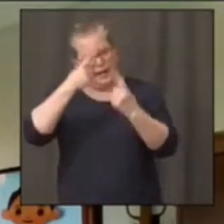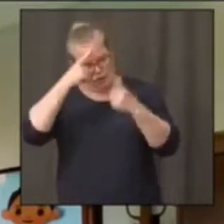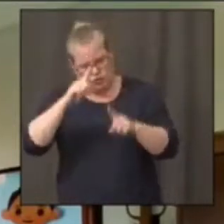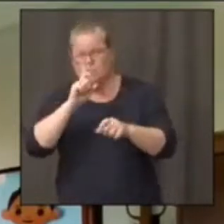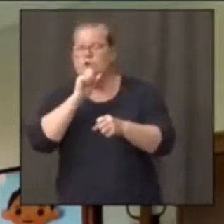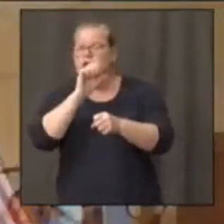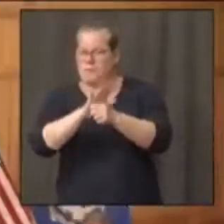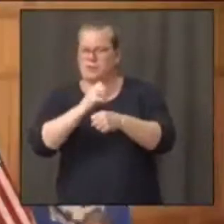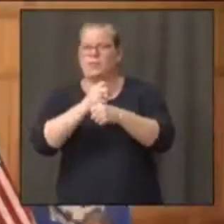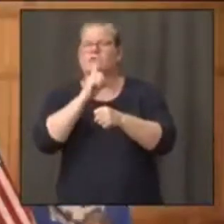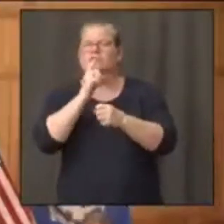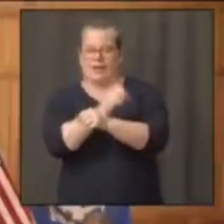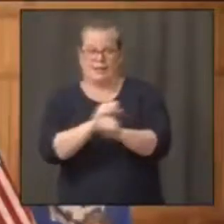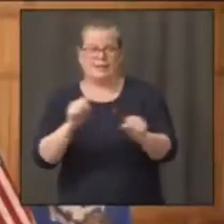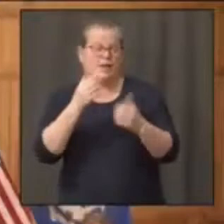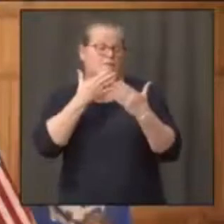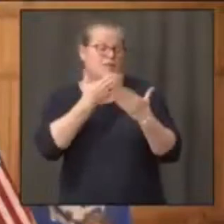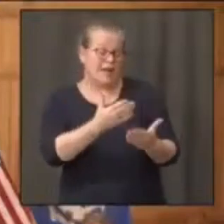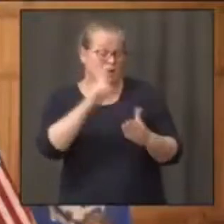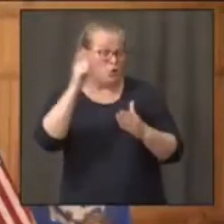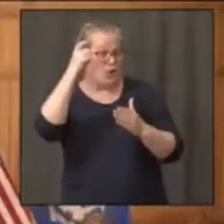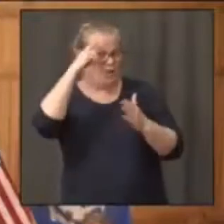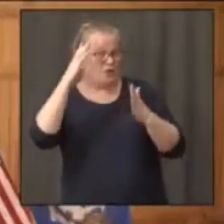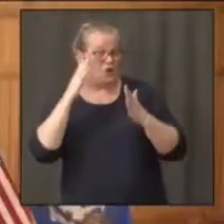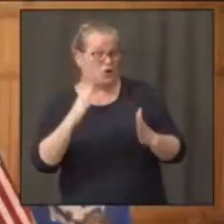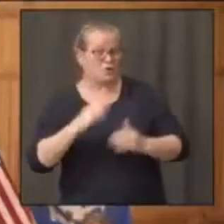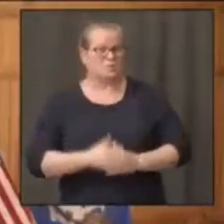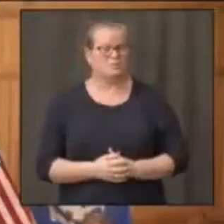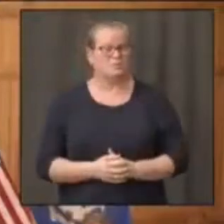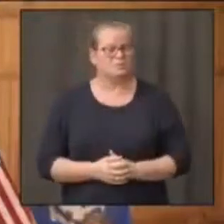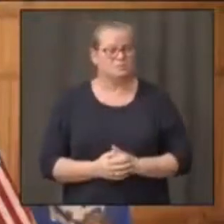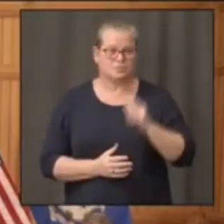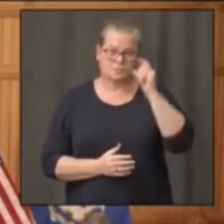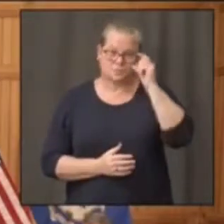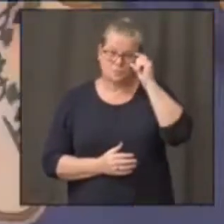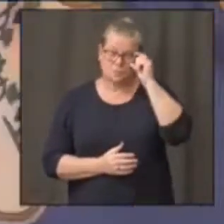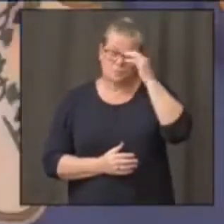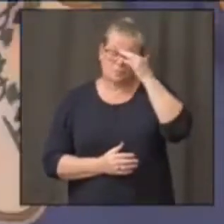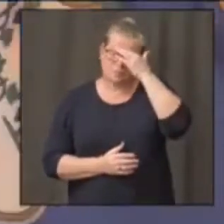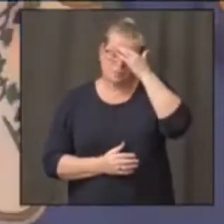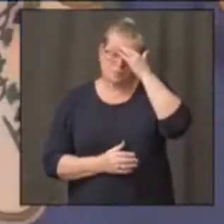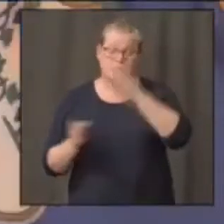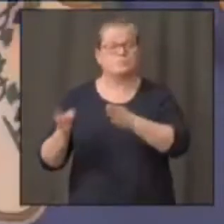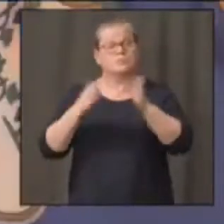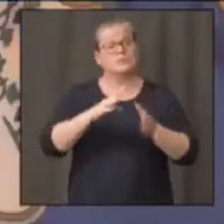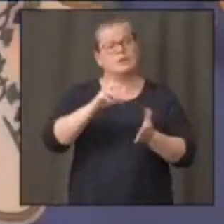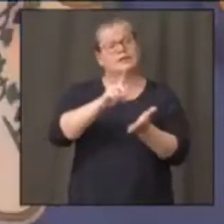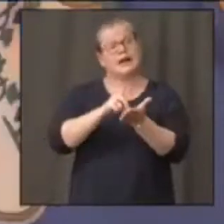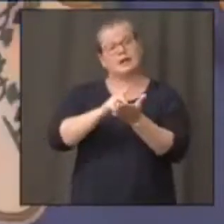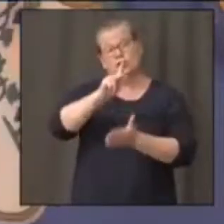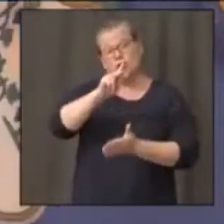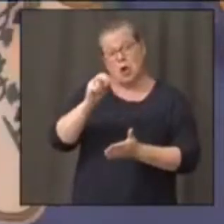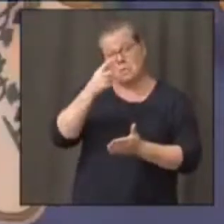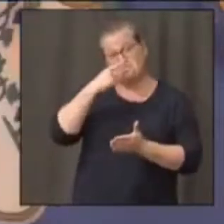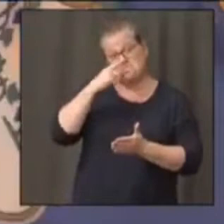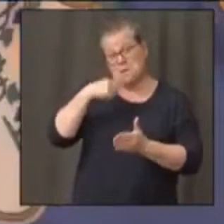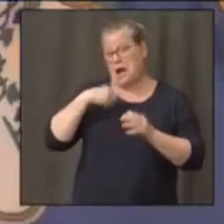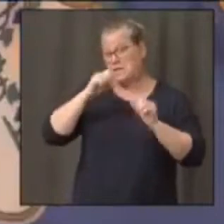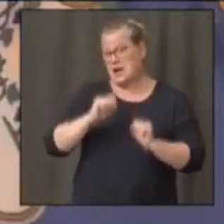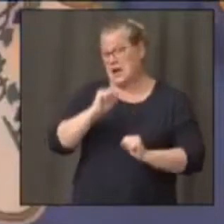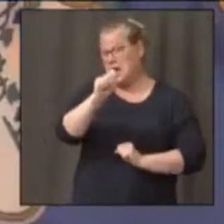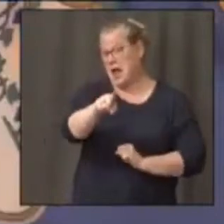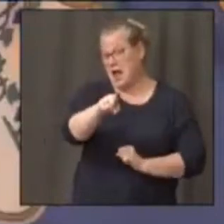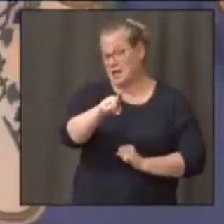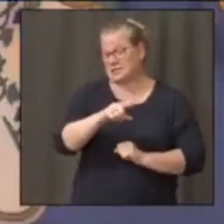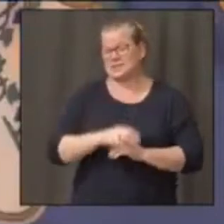Hey, Miguel, thank you very much. If I might, I'd just kick it off, Dr. Coe, with you with a broad question, if I could, which is it's